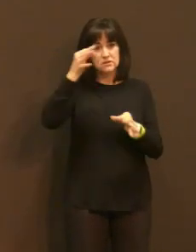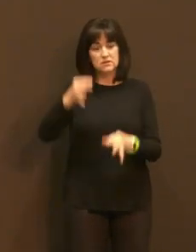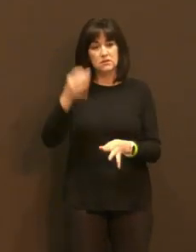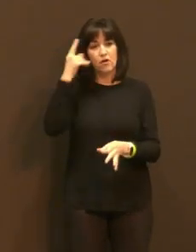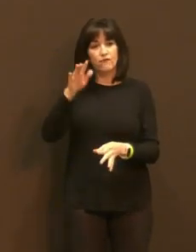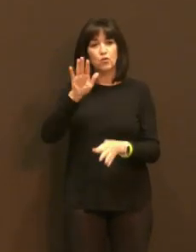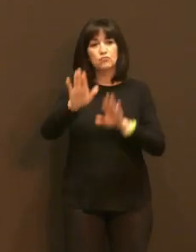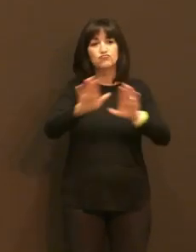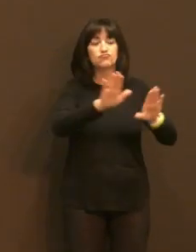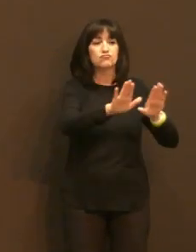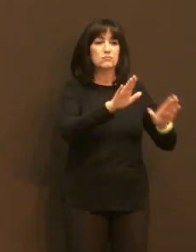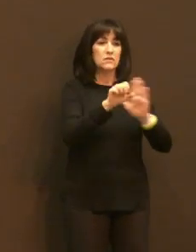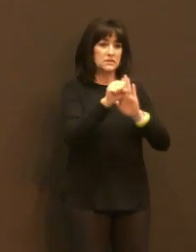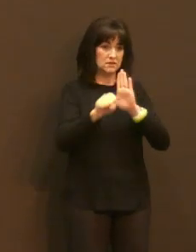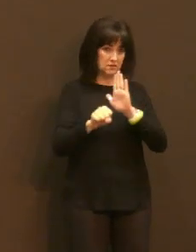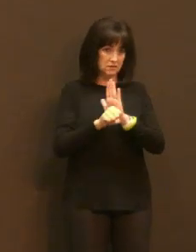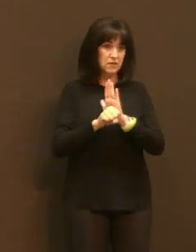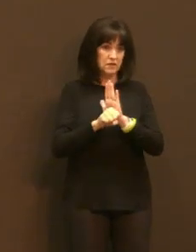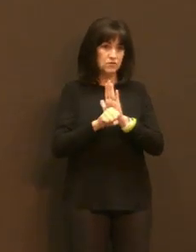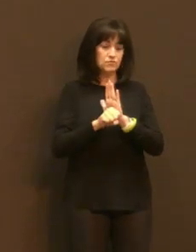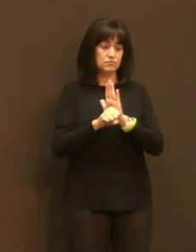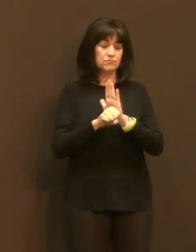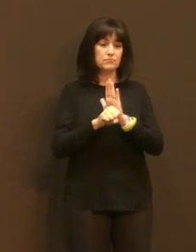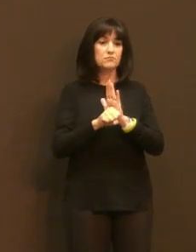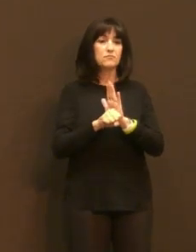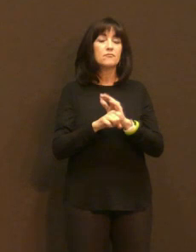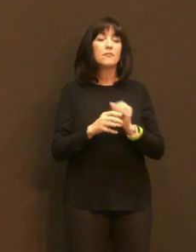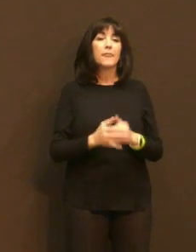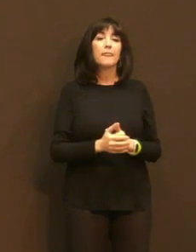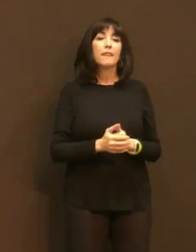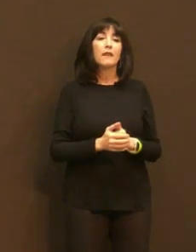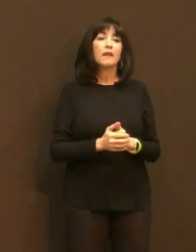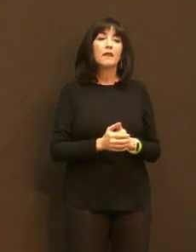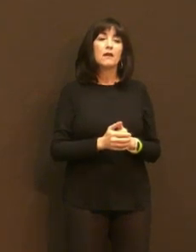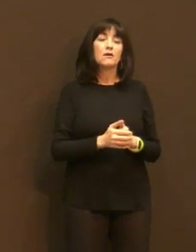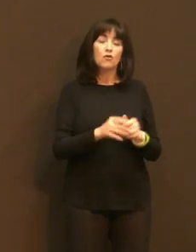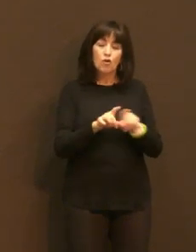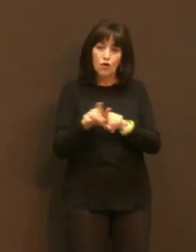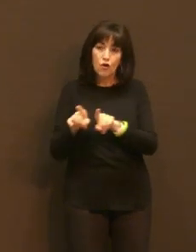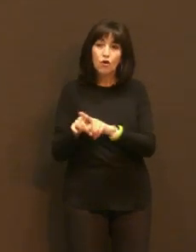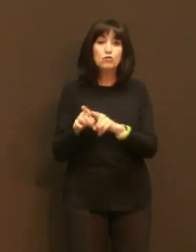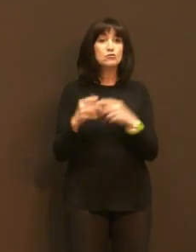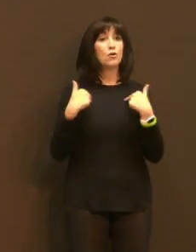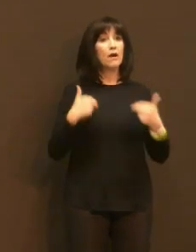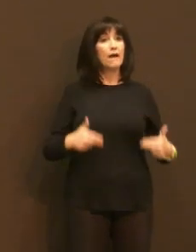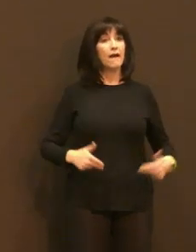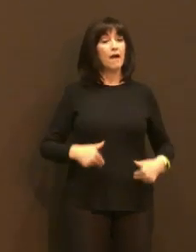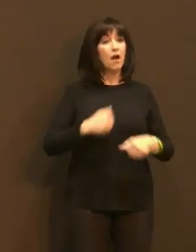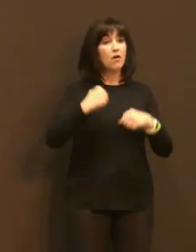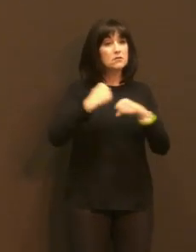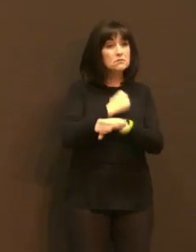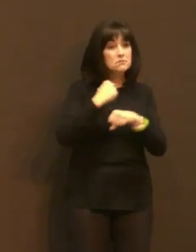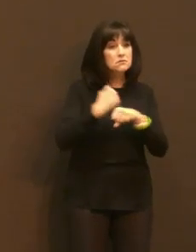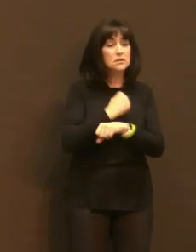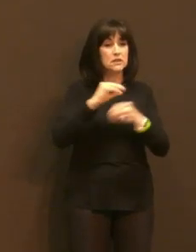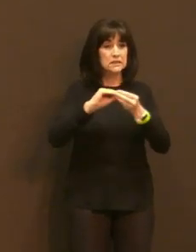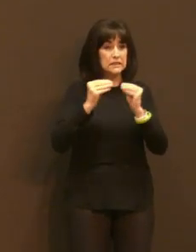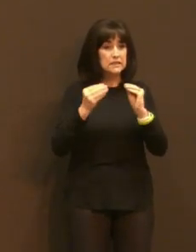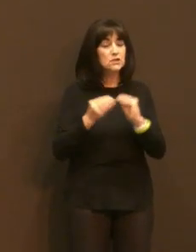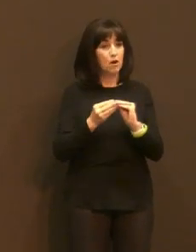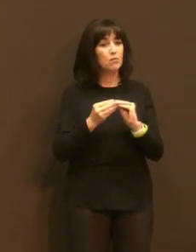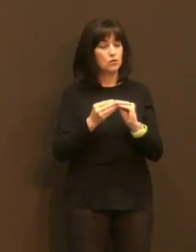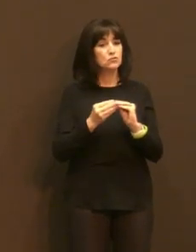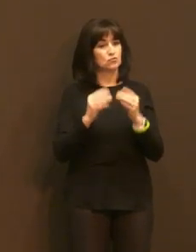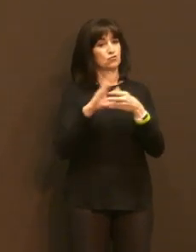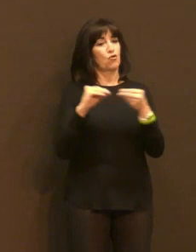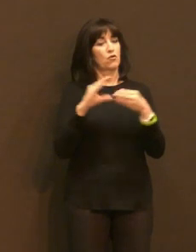the ground in our states, as well as the health data in our states and the health of our communities, and we'll get